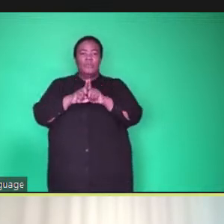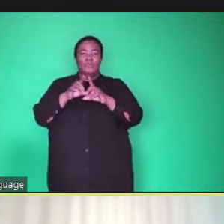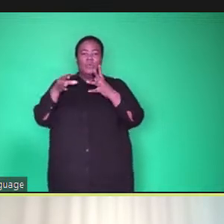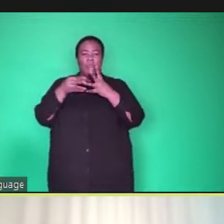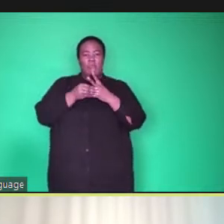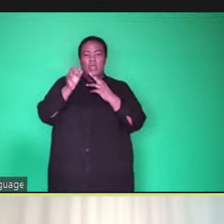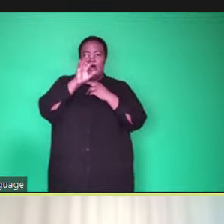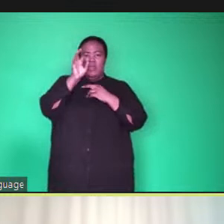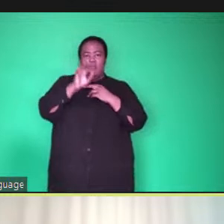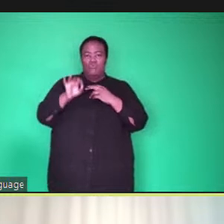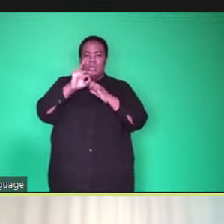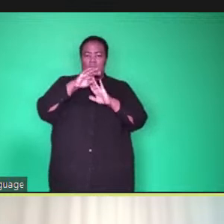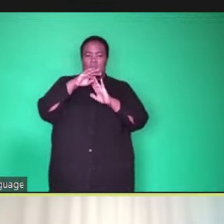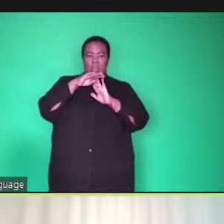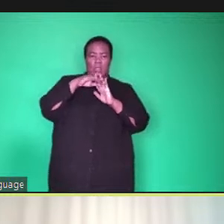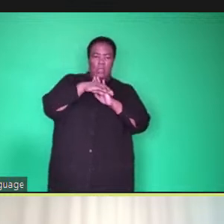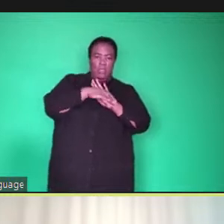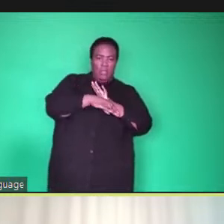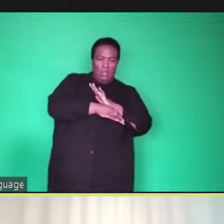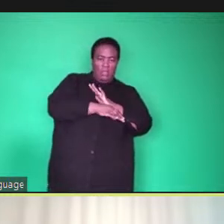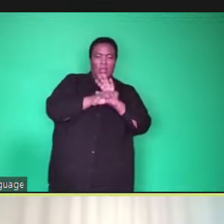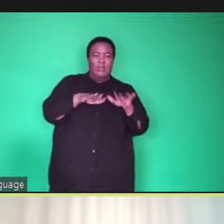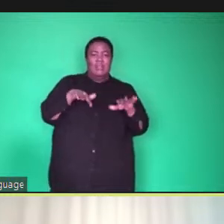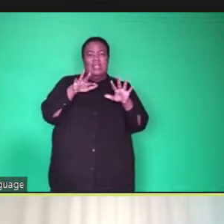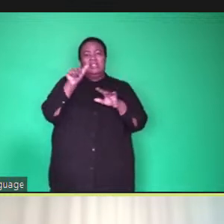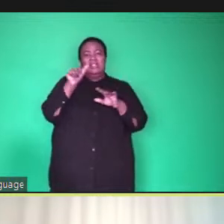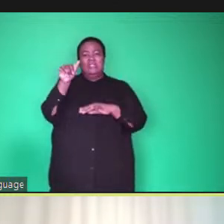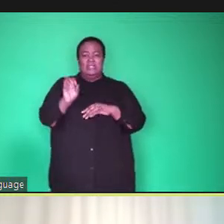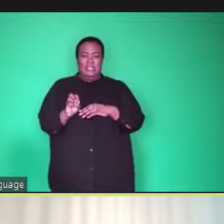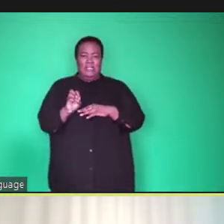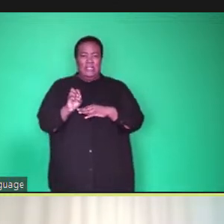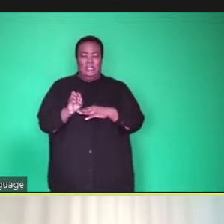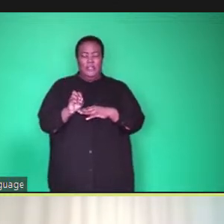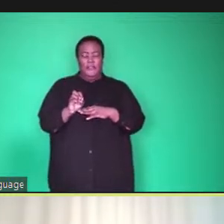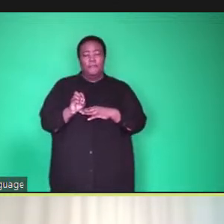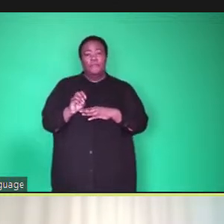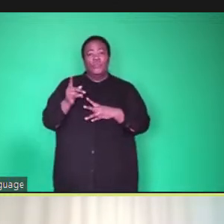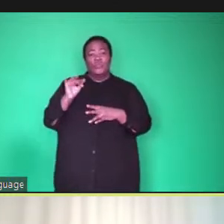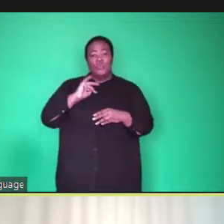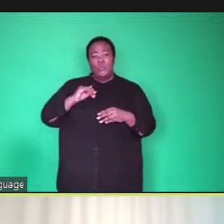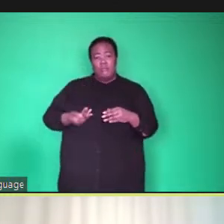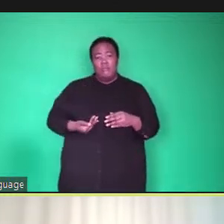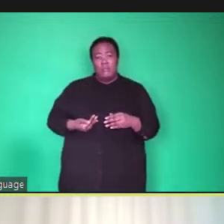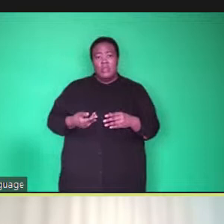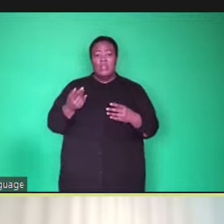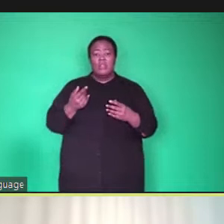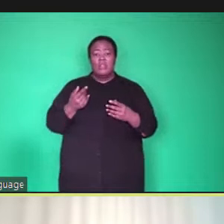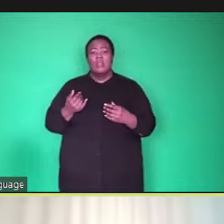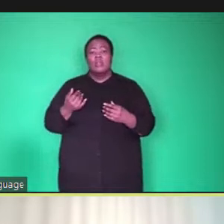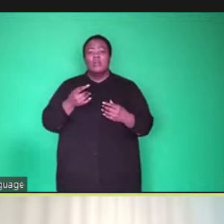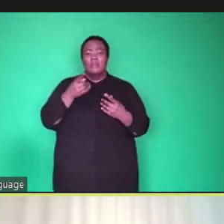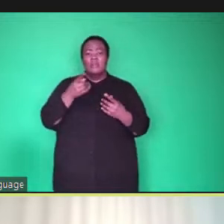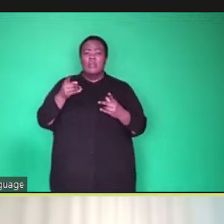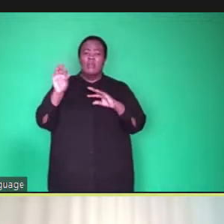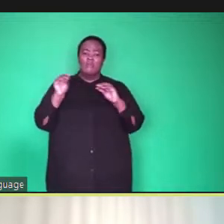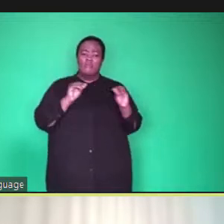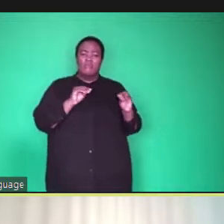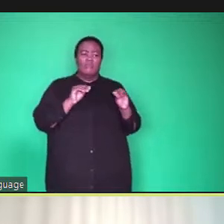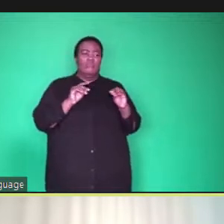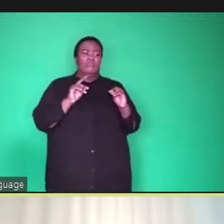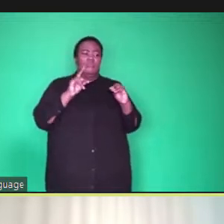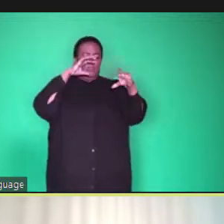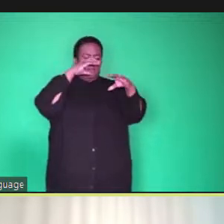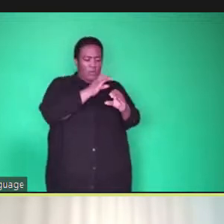the 1960s and have continued to do so, with low rates of union, and women increasingly carrying the dual burden of care and economic support